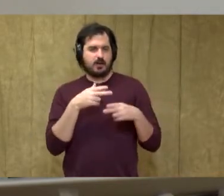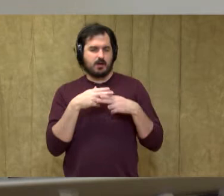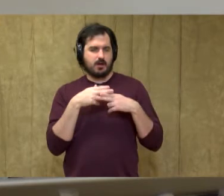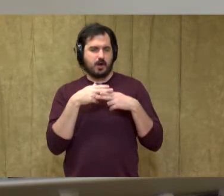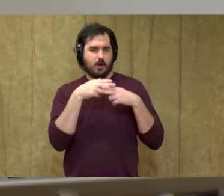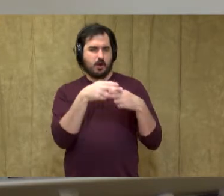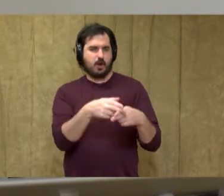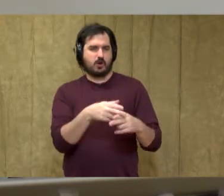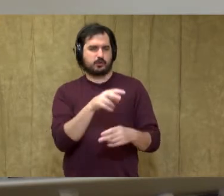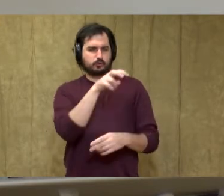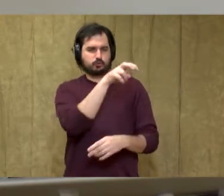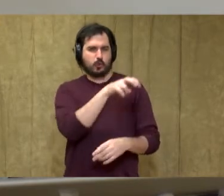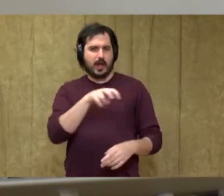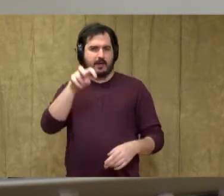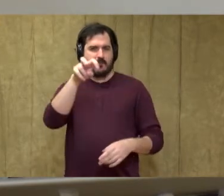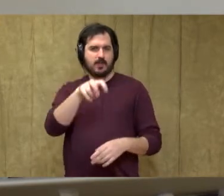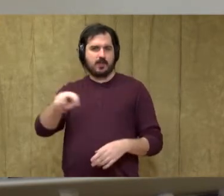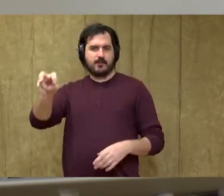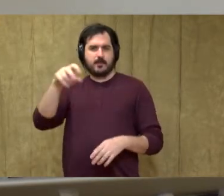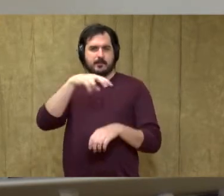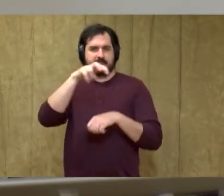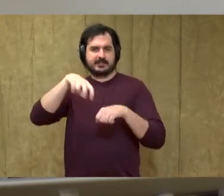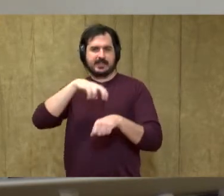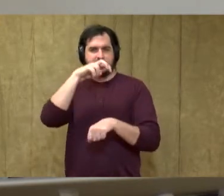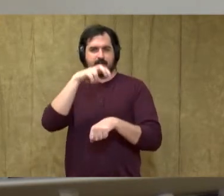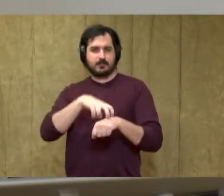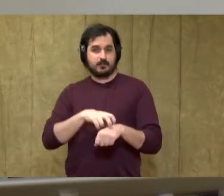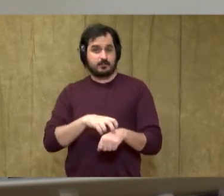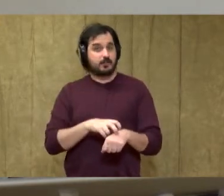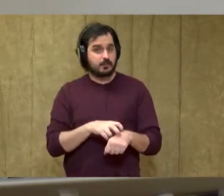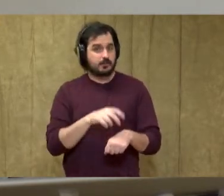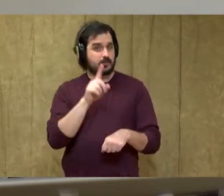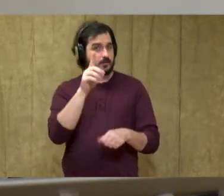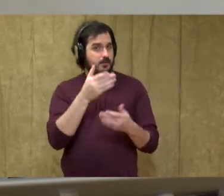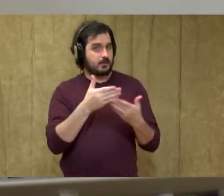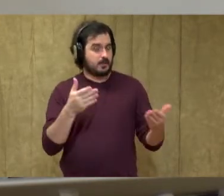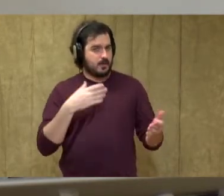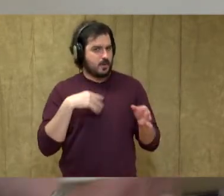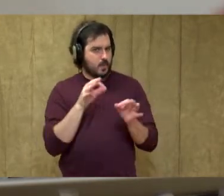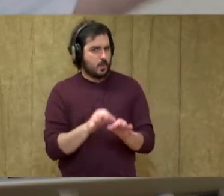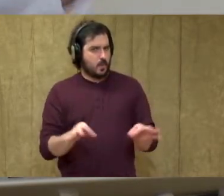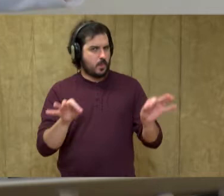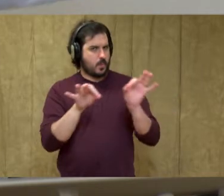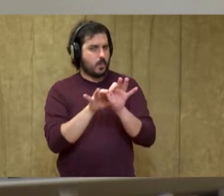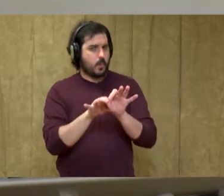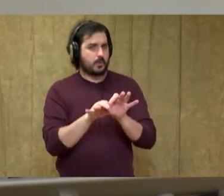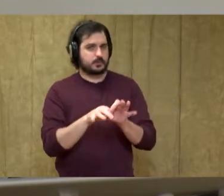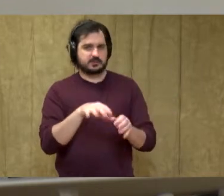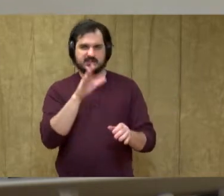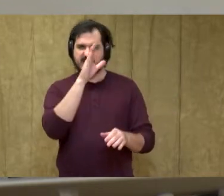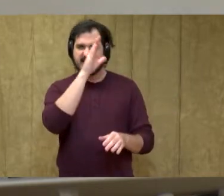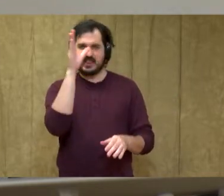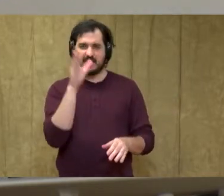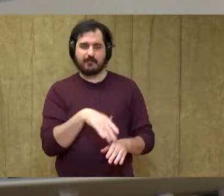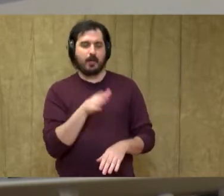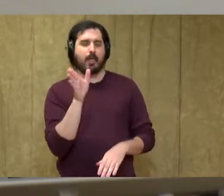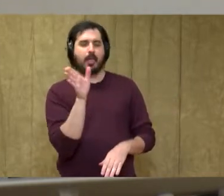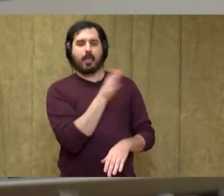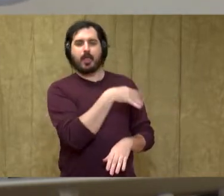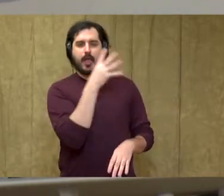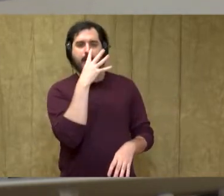is, do not ever, never, never, ever skip the title, because that actually helps you as the